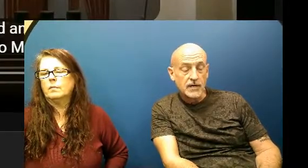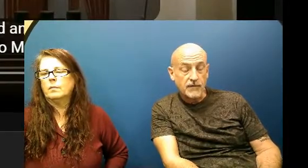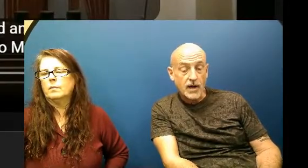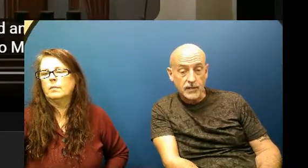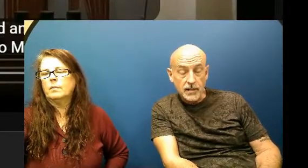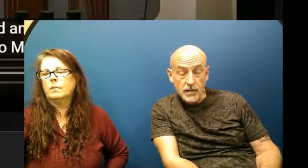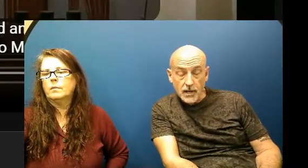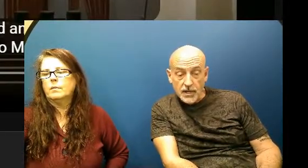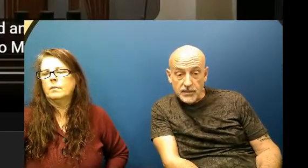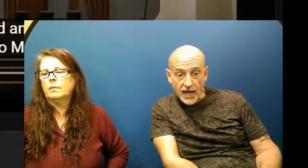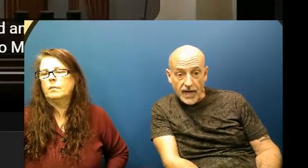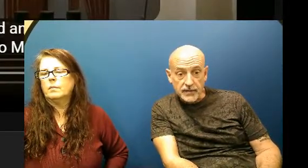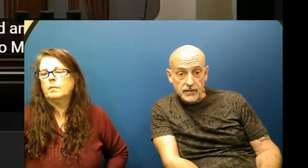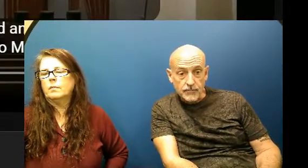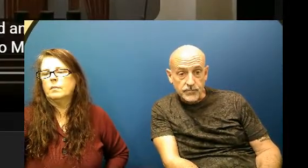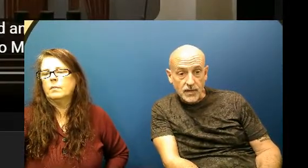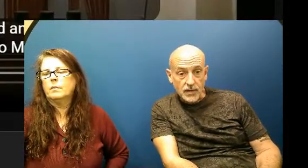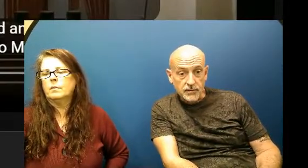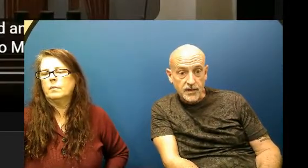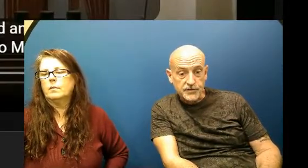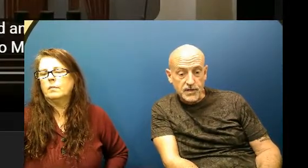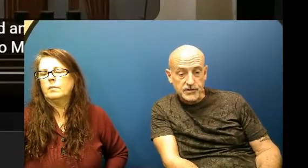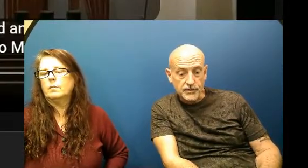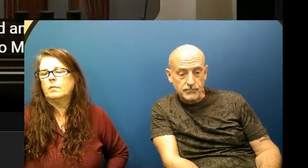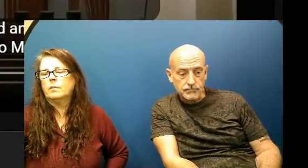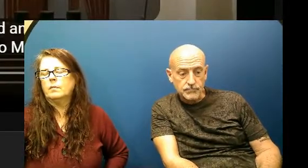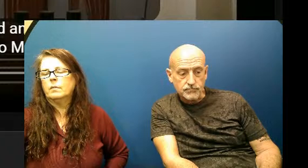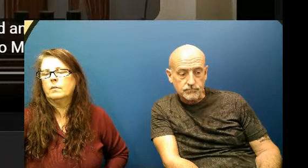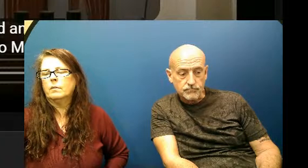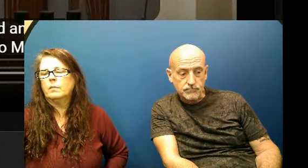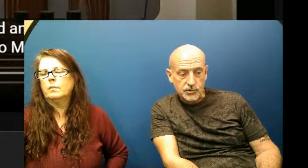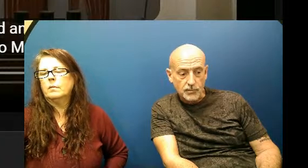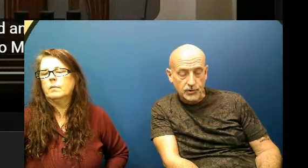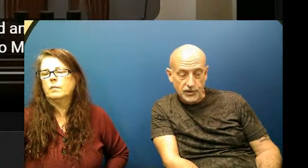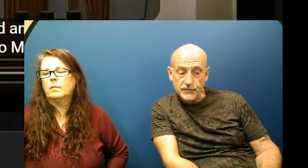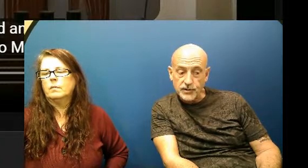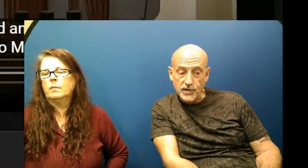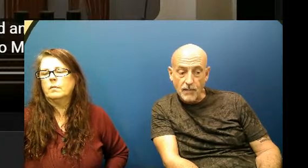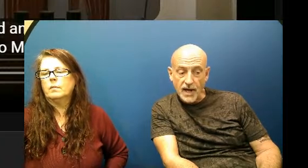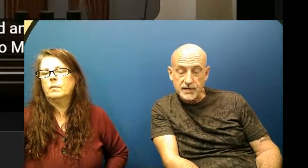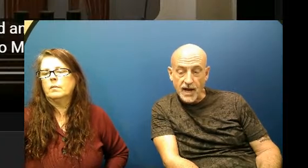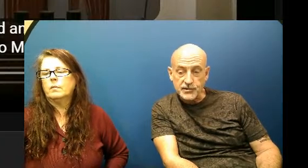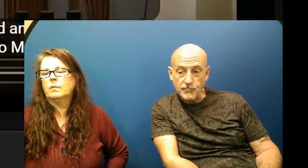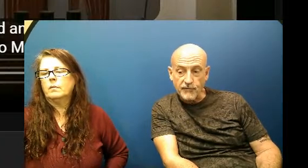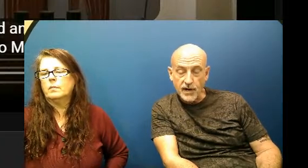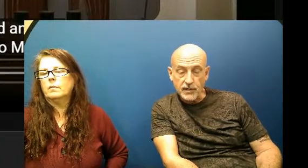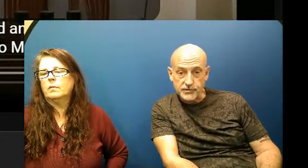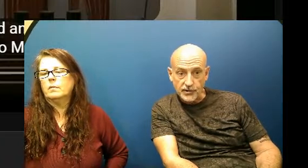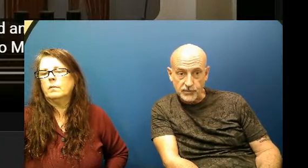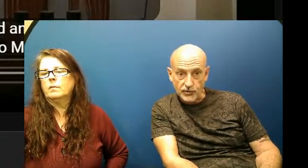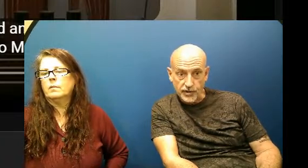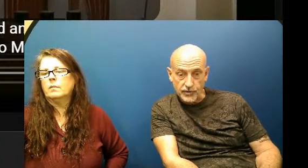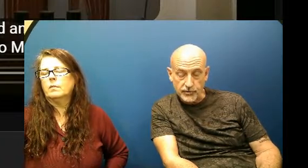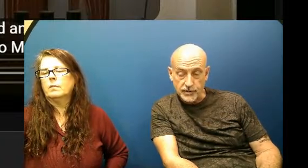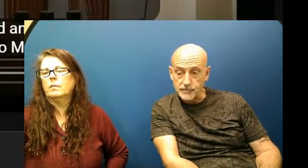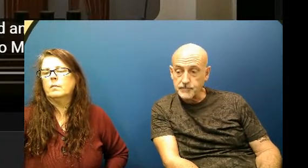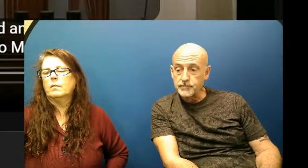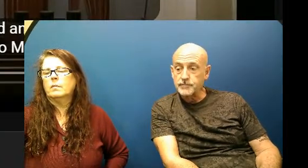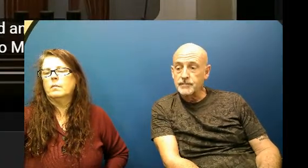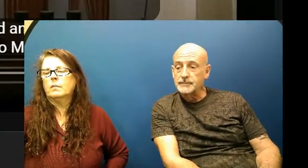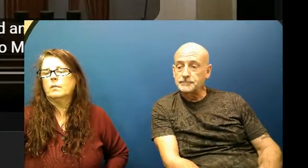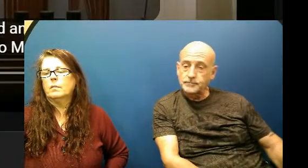way, finally, that gives me some belief that they might actually prevail in some degree on